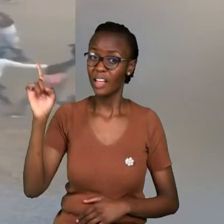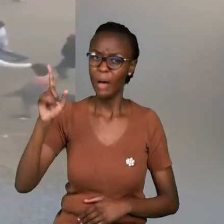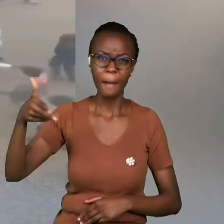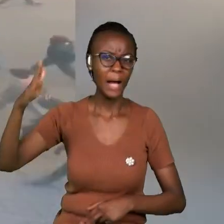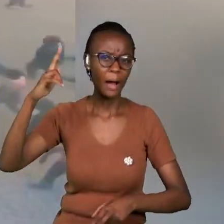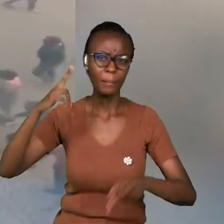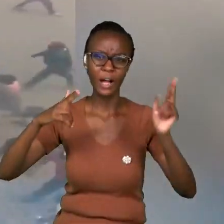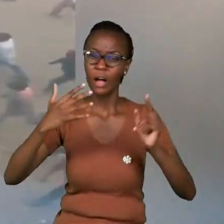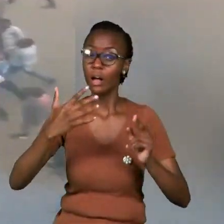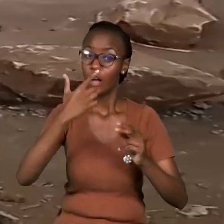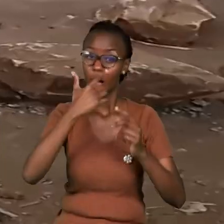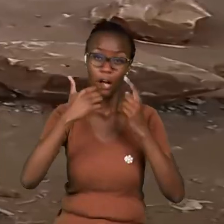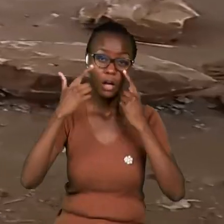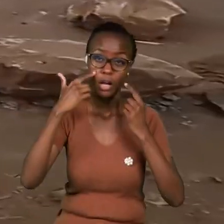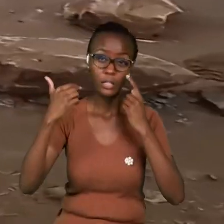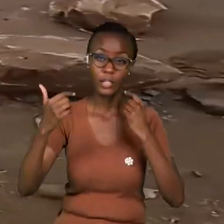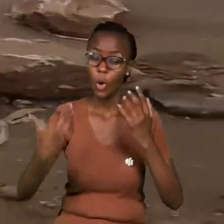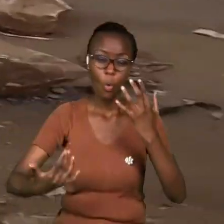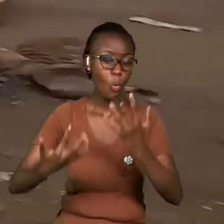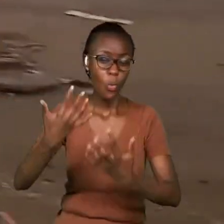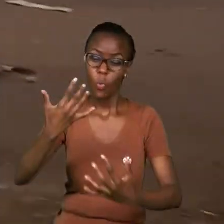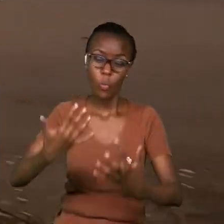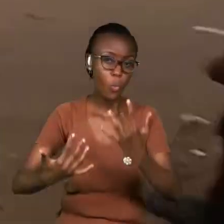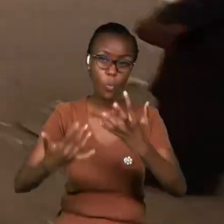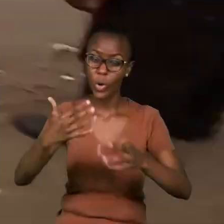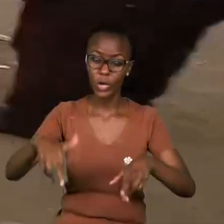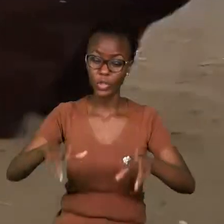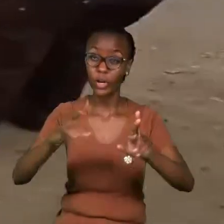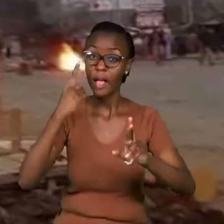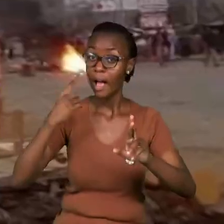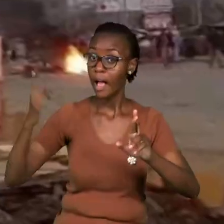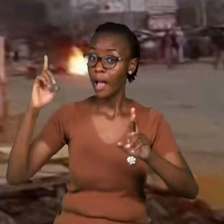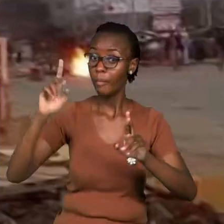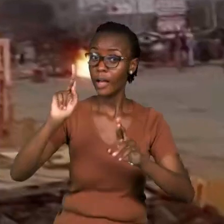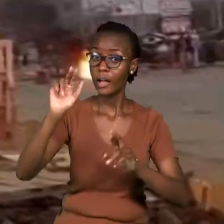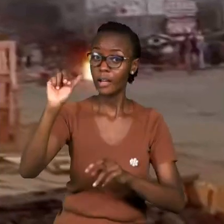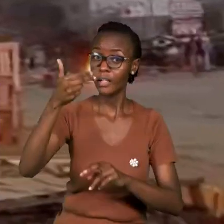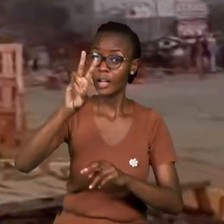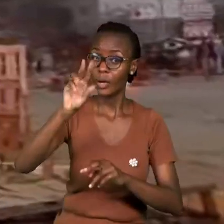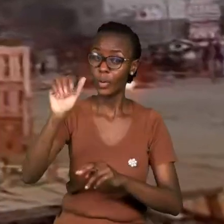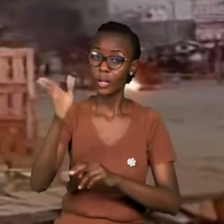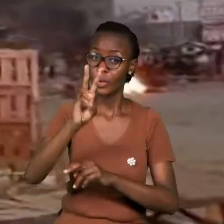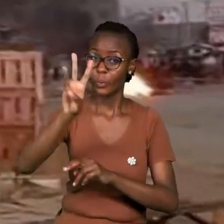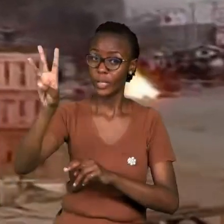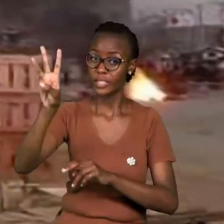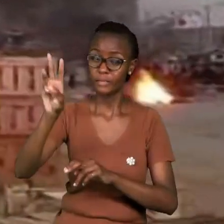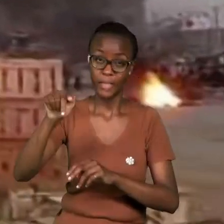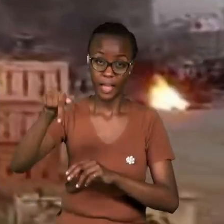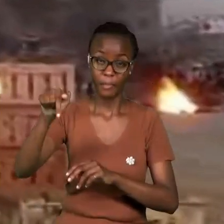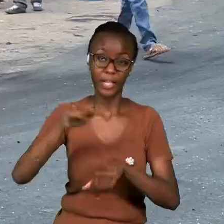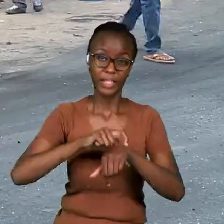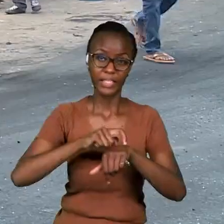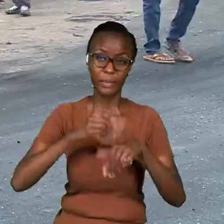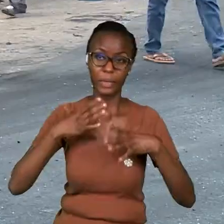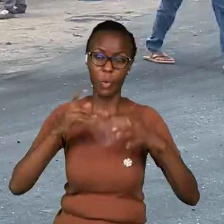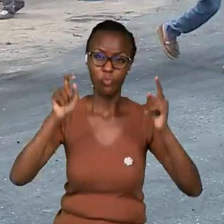In the air, lit bonfires on the road was the sight at Kahawa West for the better part of the day as residents